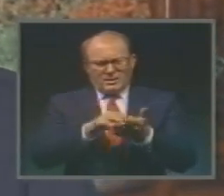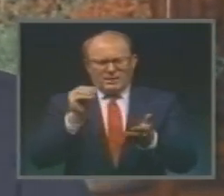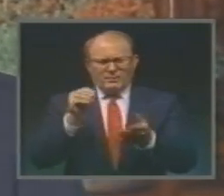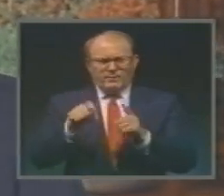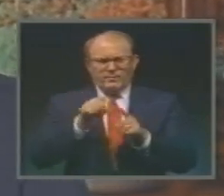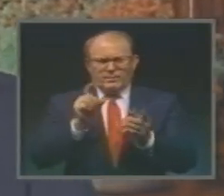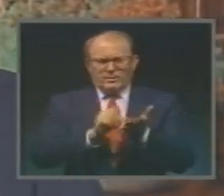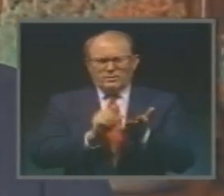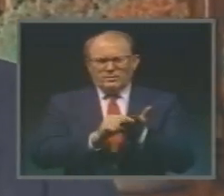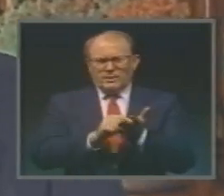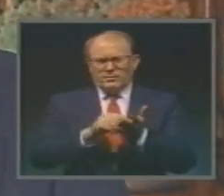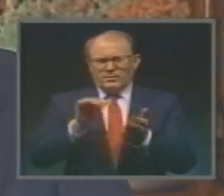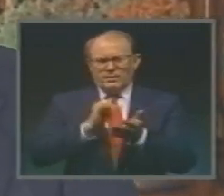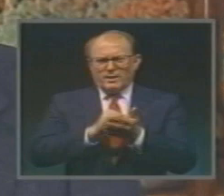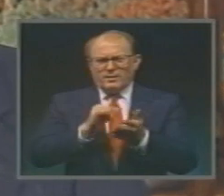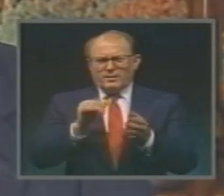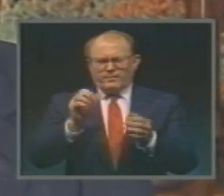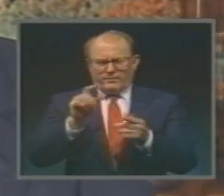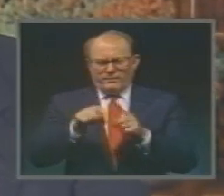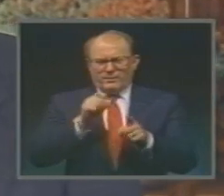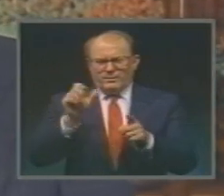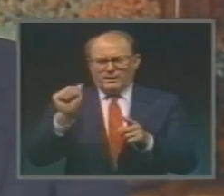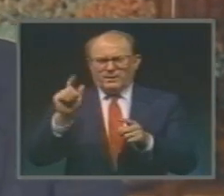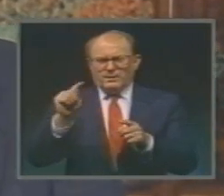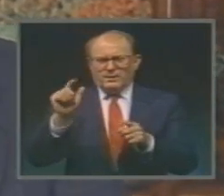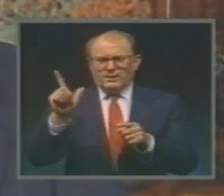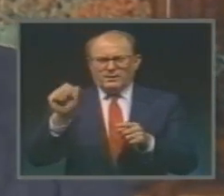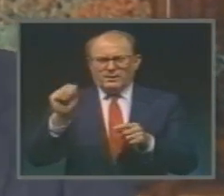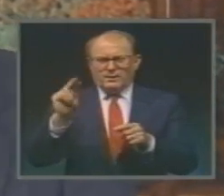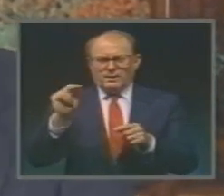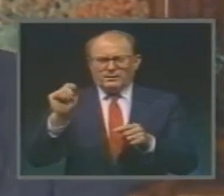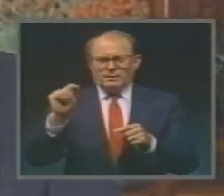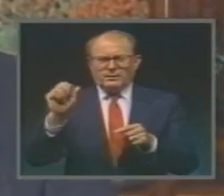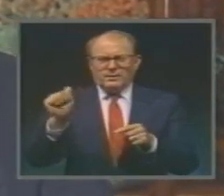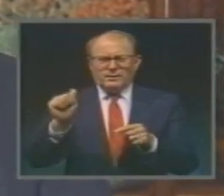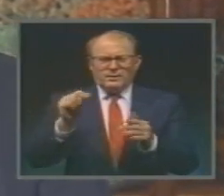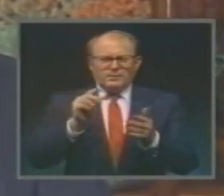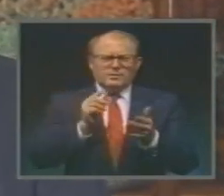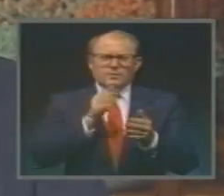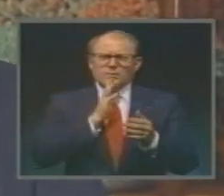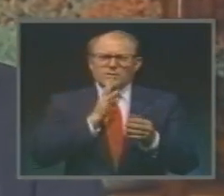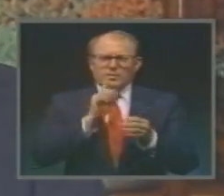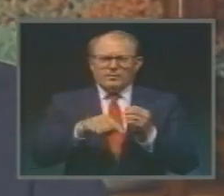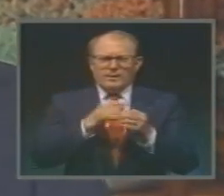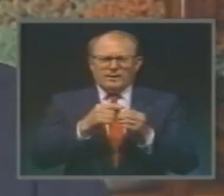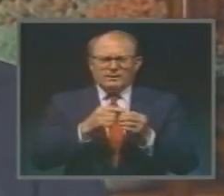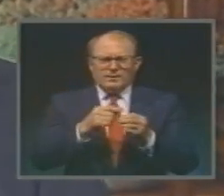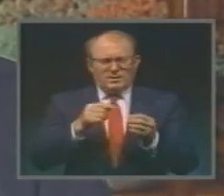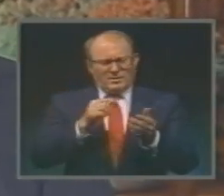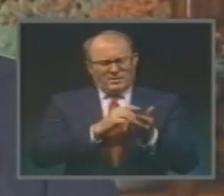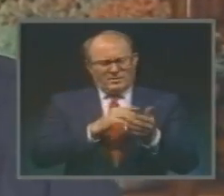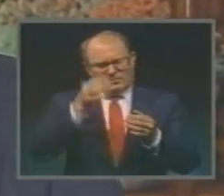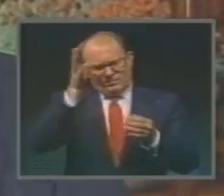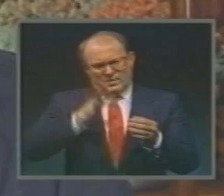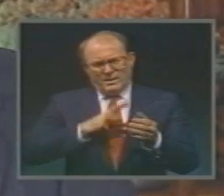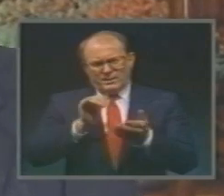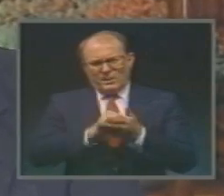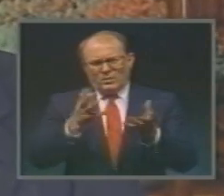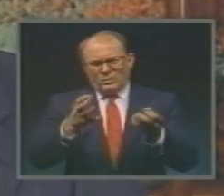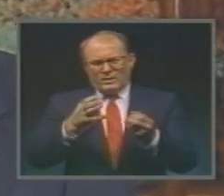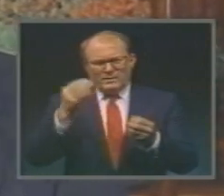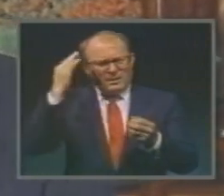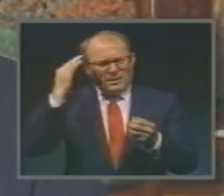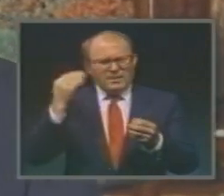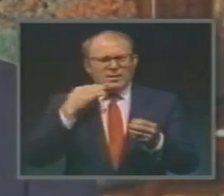was an Associated Press article that told of a man who was making arrangements to have his head frozen before his death so